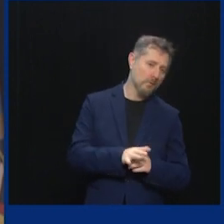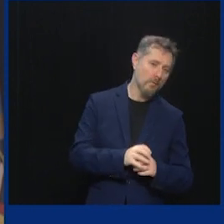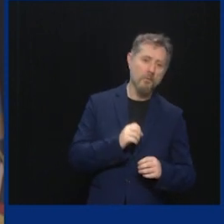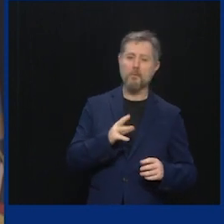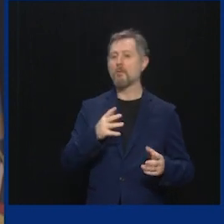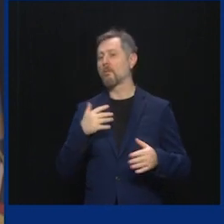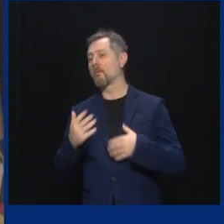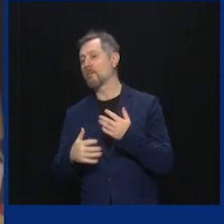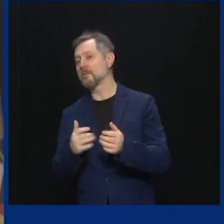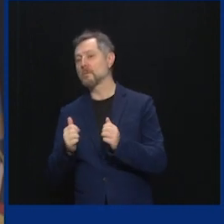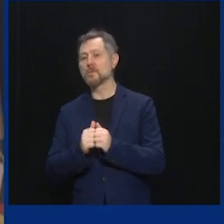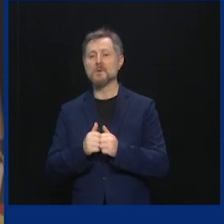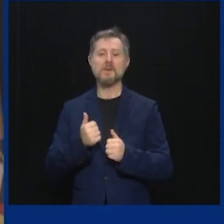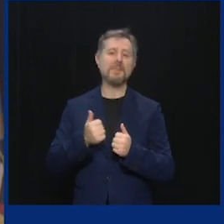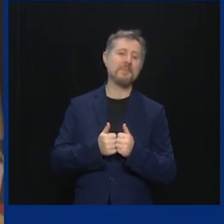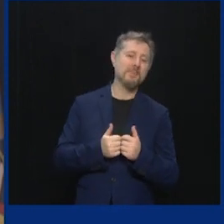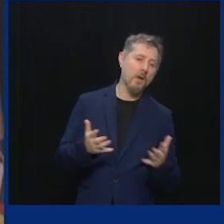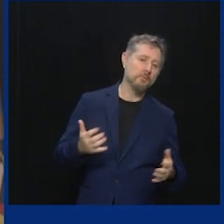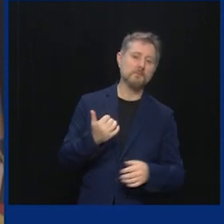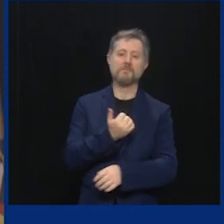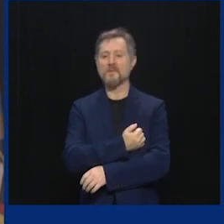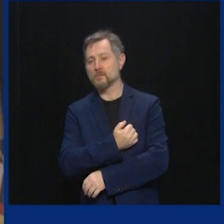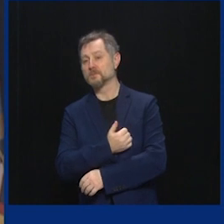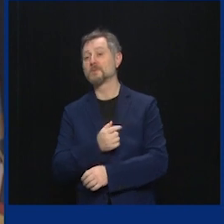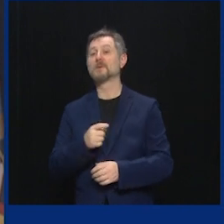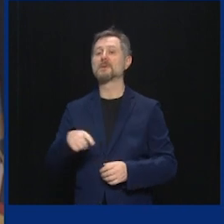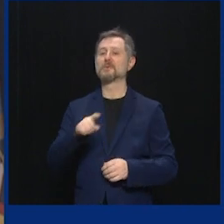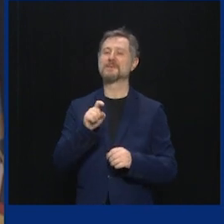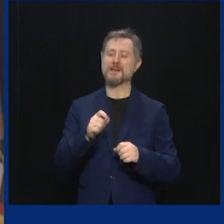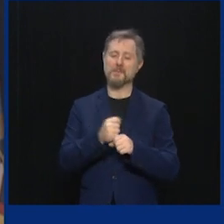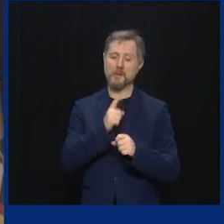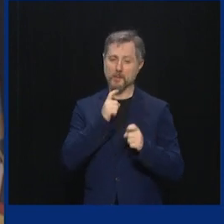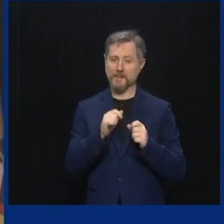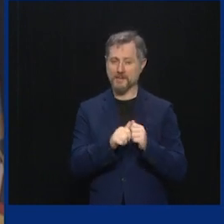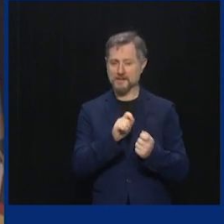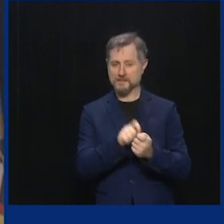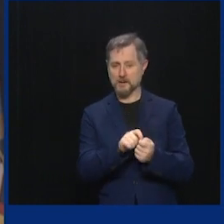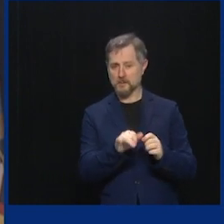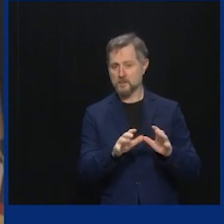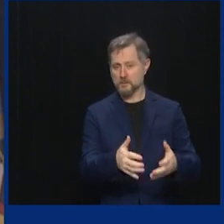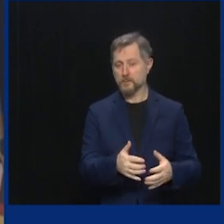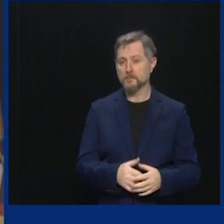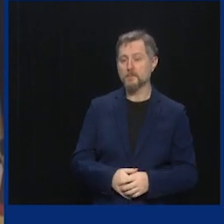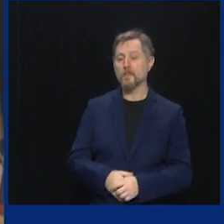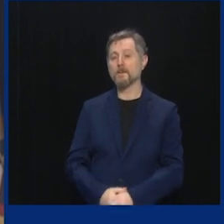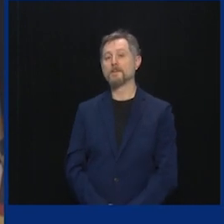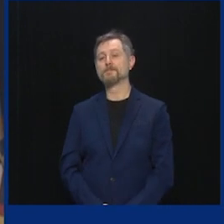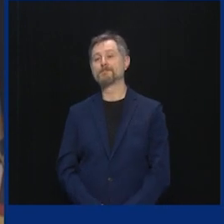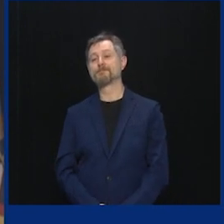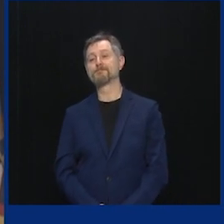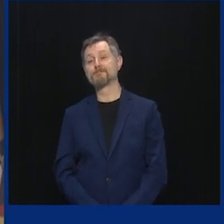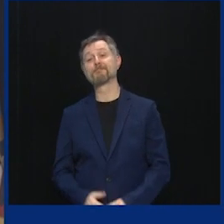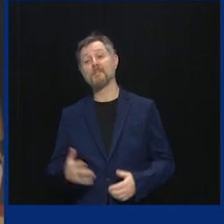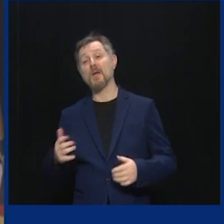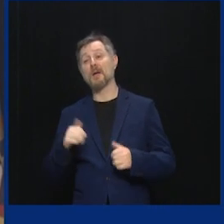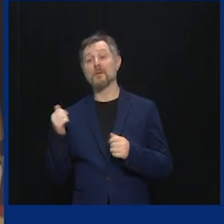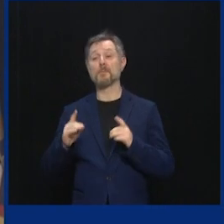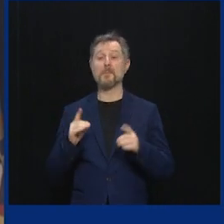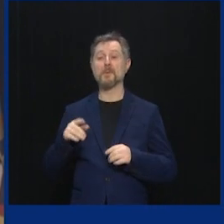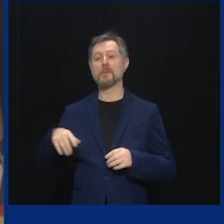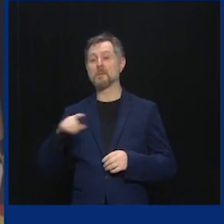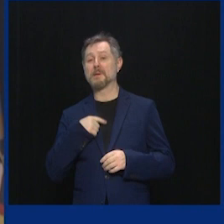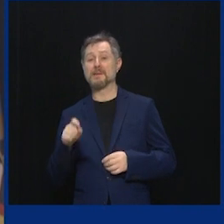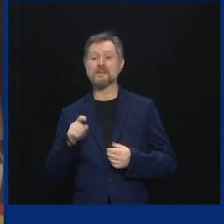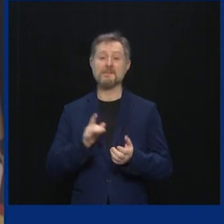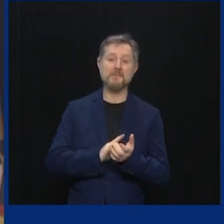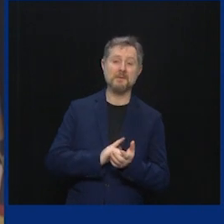vaccinated, we're dealing with that. It doesn't. Those are the category if it does not have to be that way. But also other people who need medical